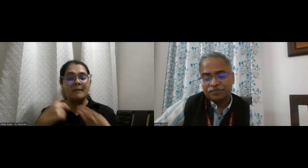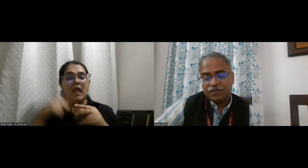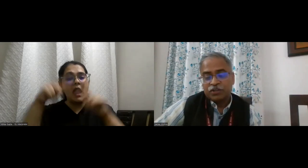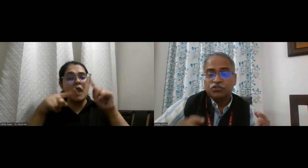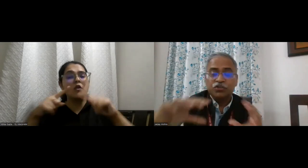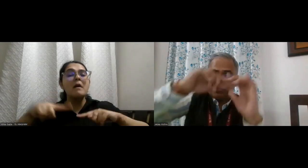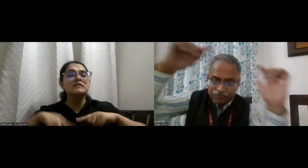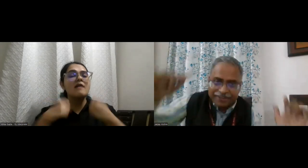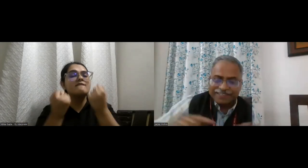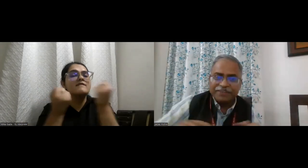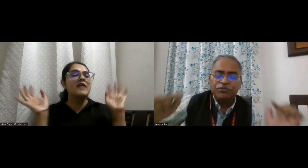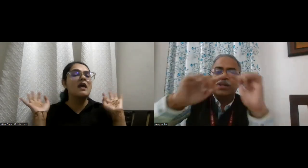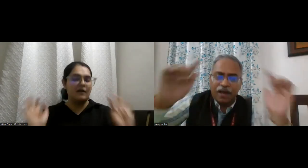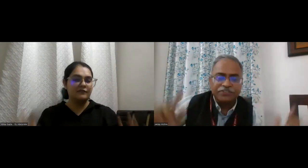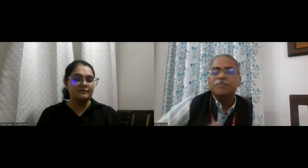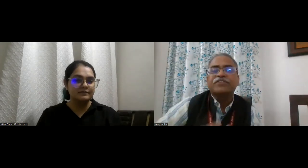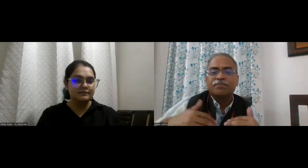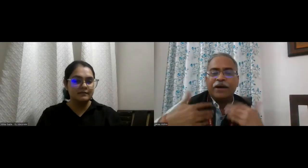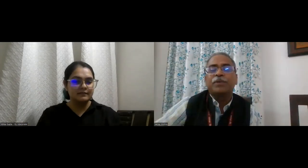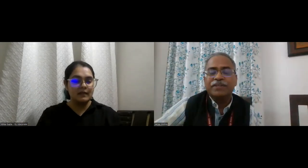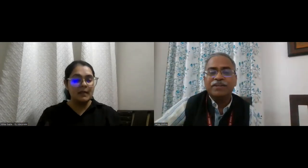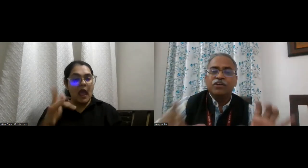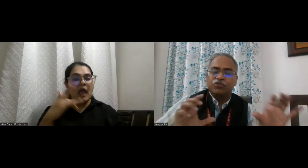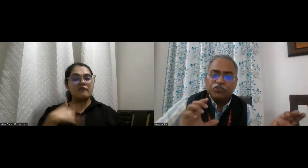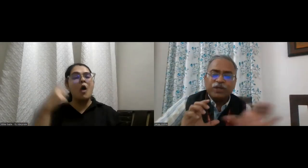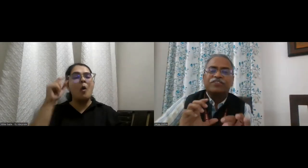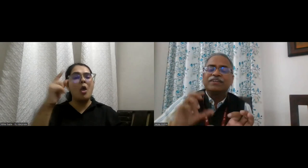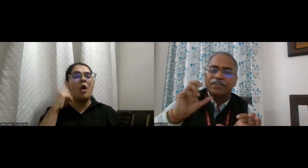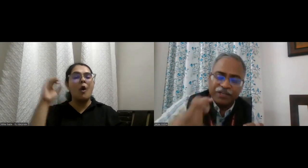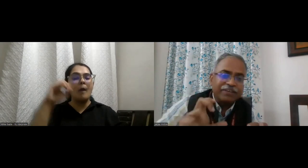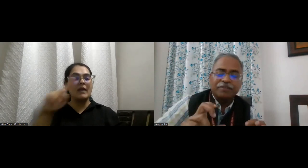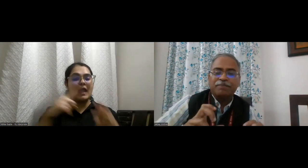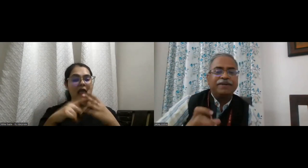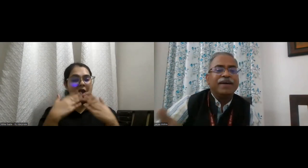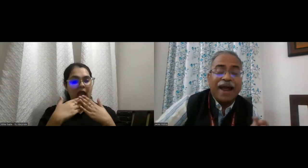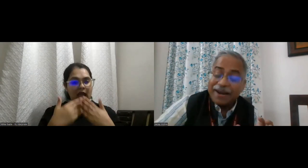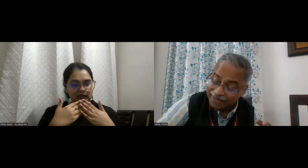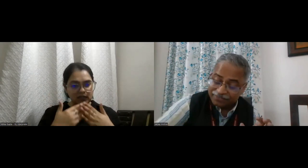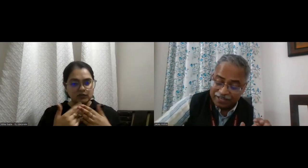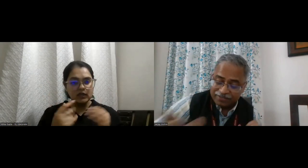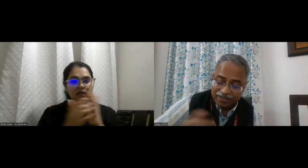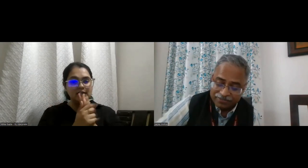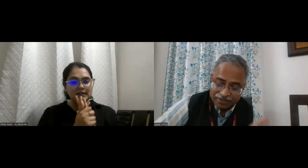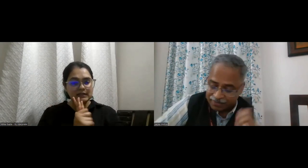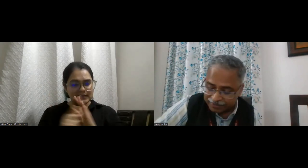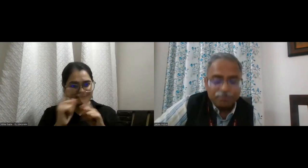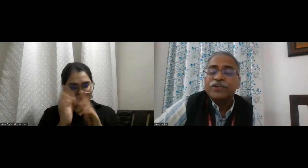women. So that gives you the larger picture, in my opinion. So education, skill development, and as rightly pointed